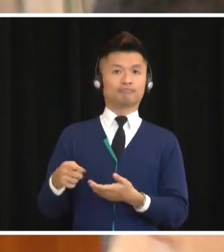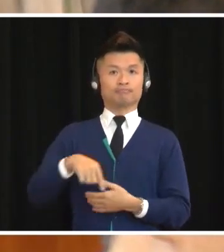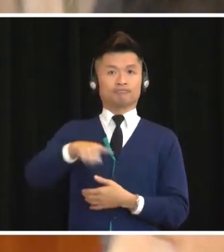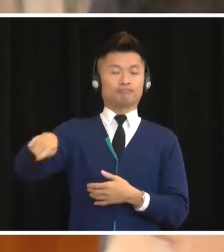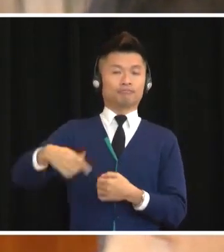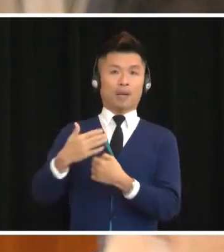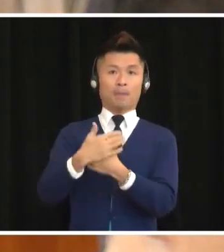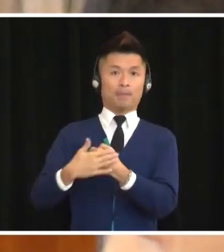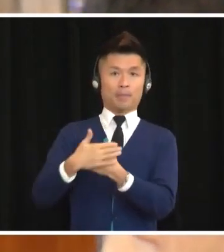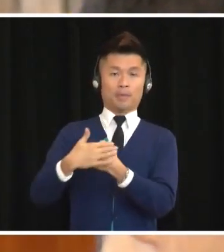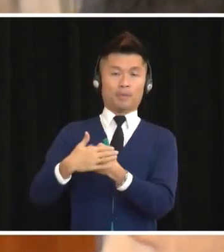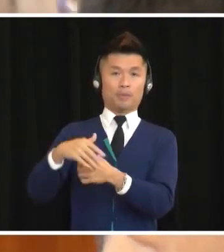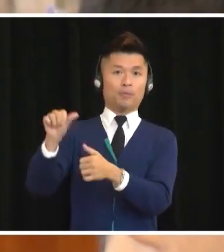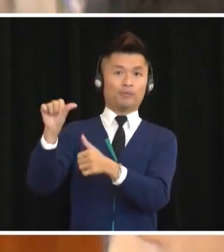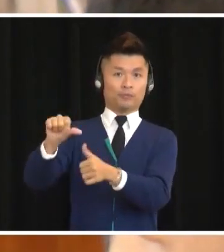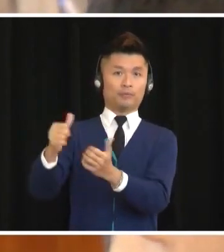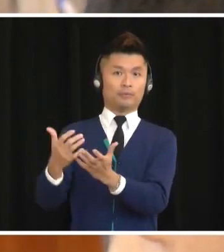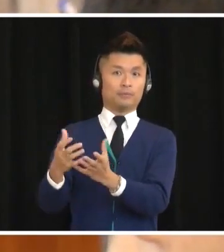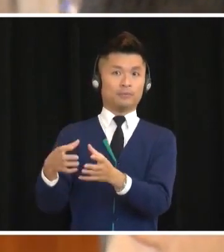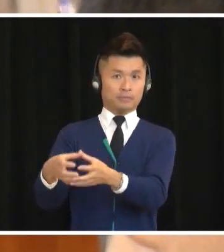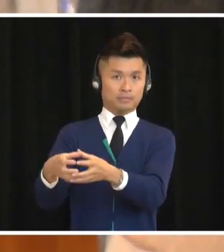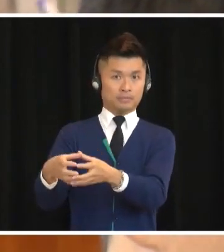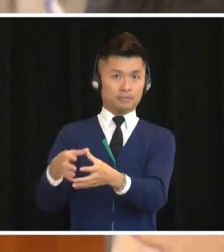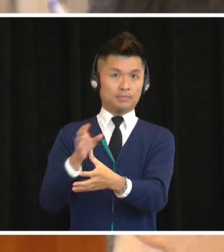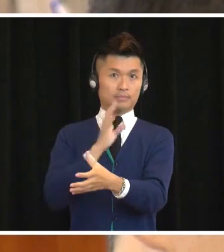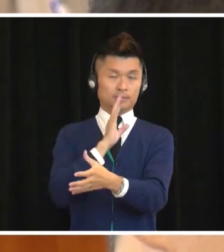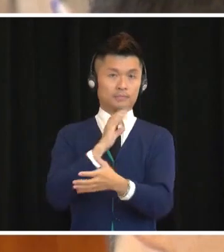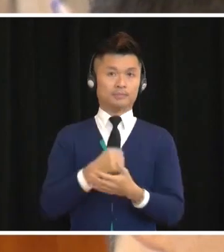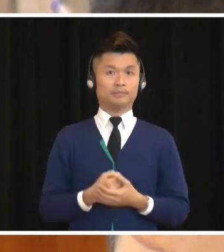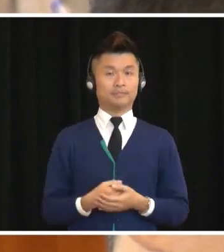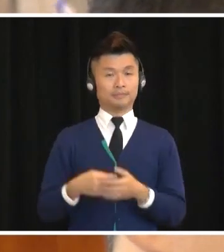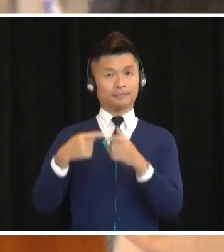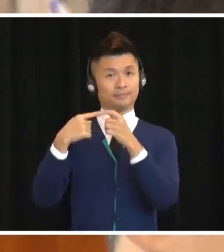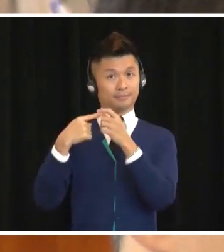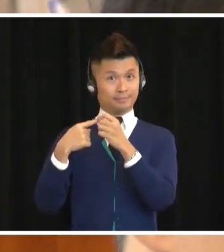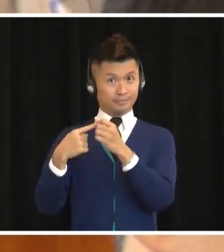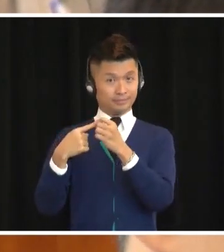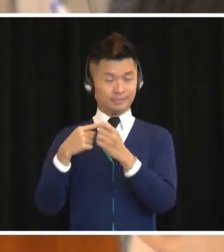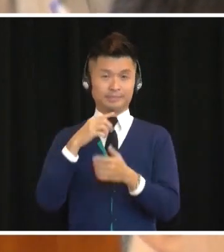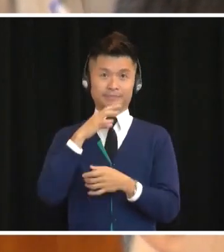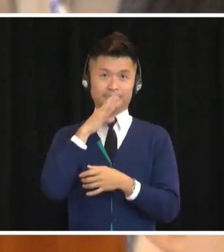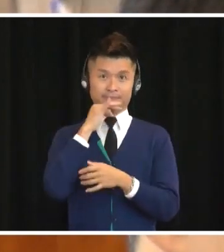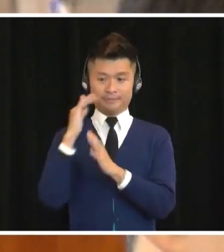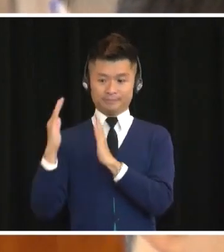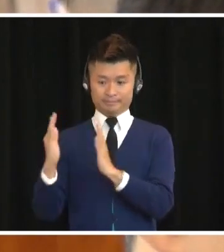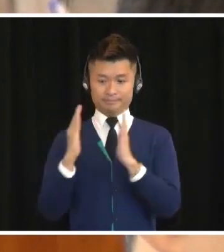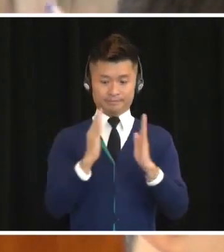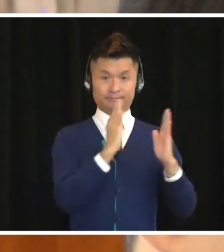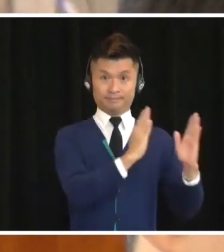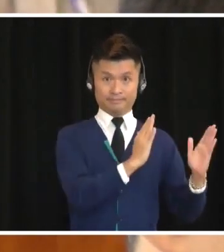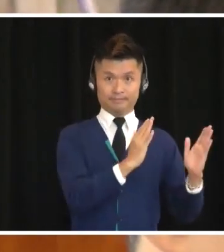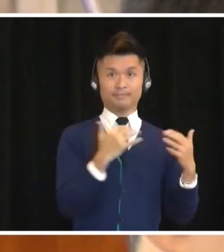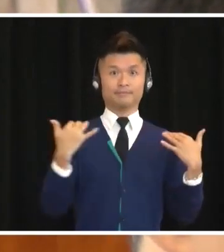violated criminal laws. That's why we provide protective measures and treatment.